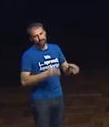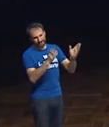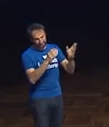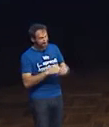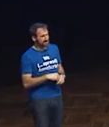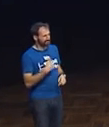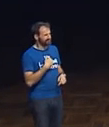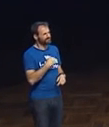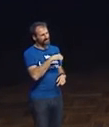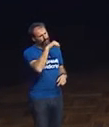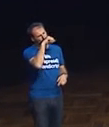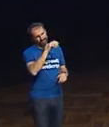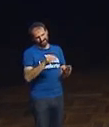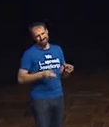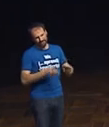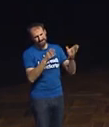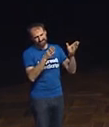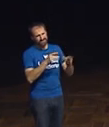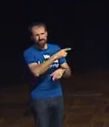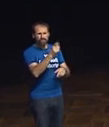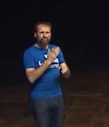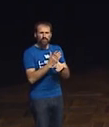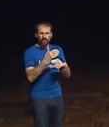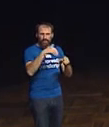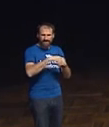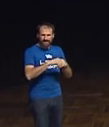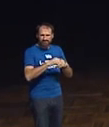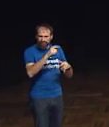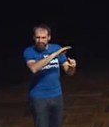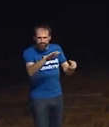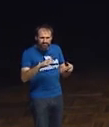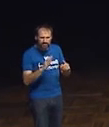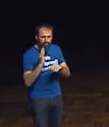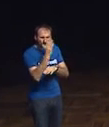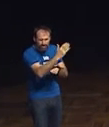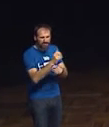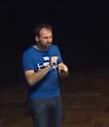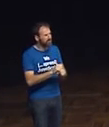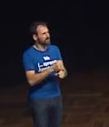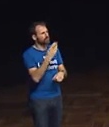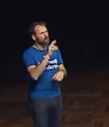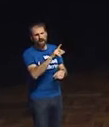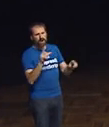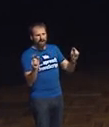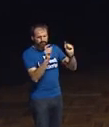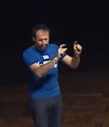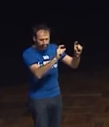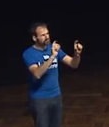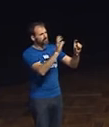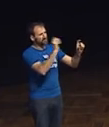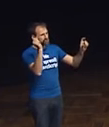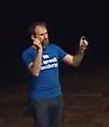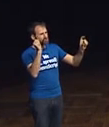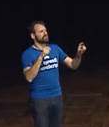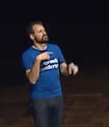And there's a lot of this like already in the browser. You can already fetch your URL and read it out bit by bit. You just fetch,